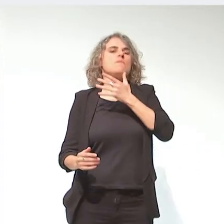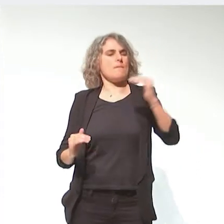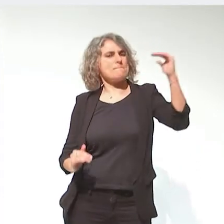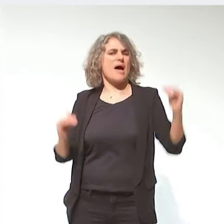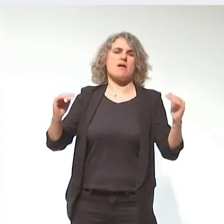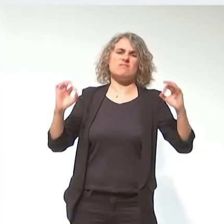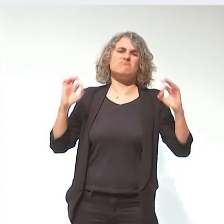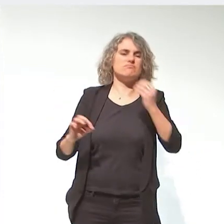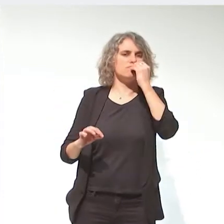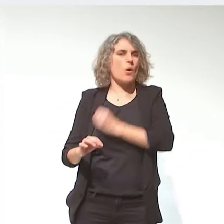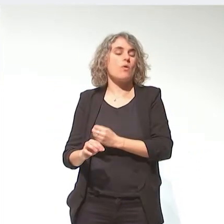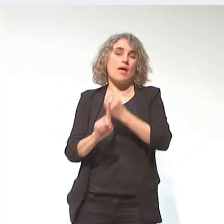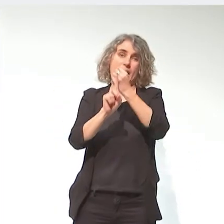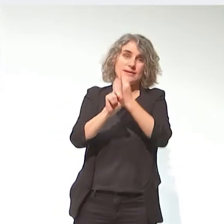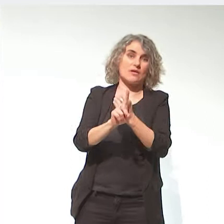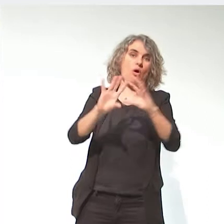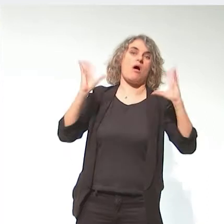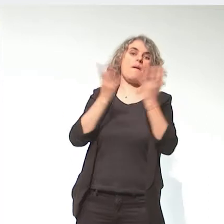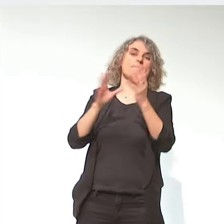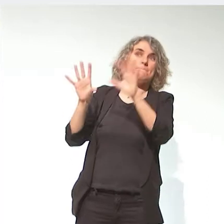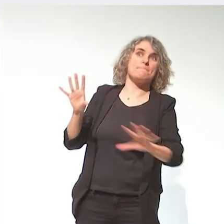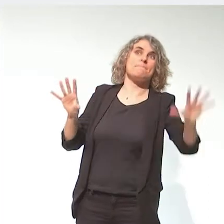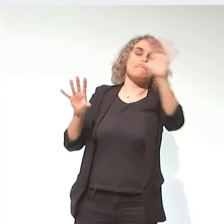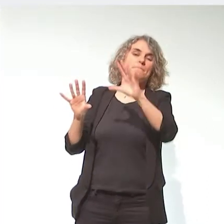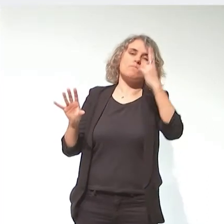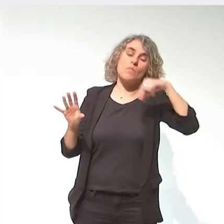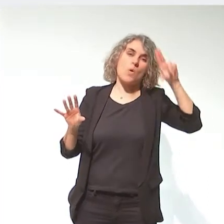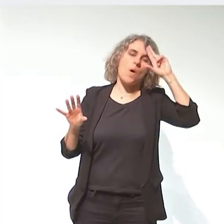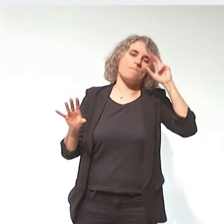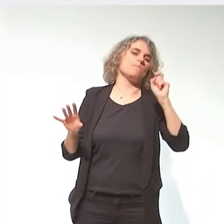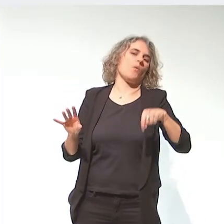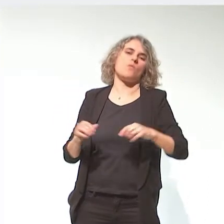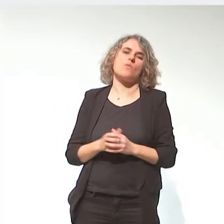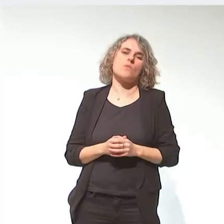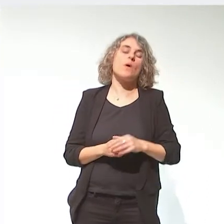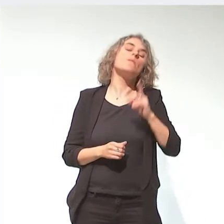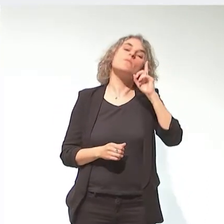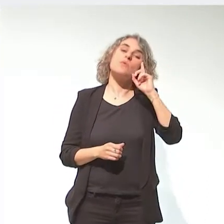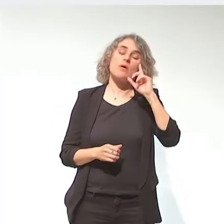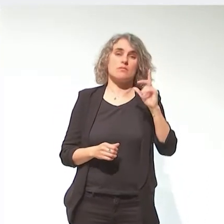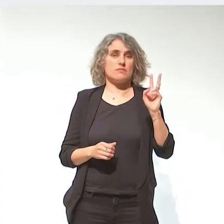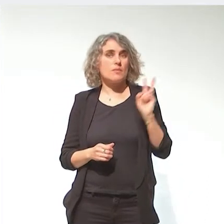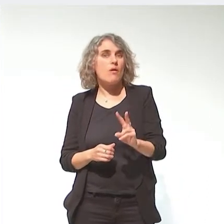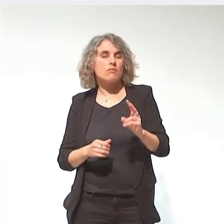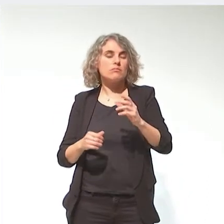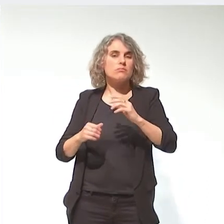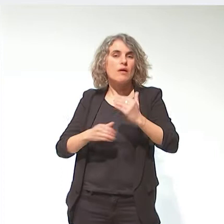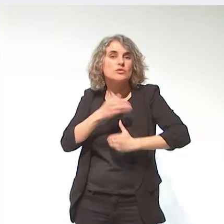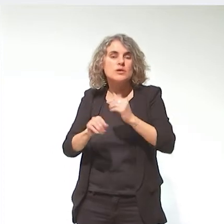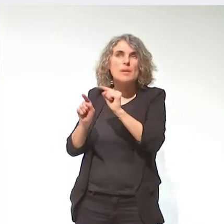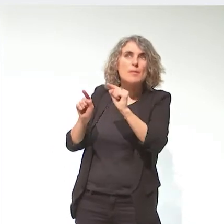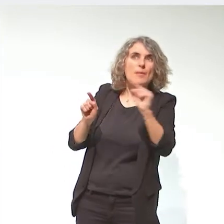Rights to track progress on social Europe. In that regard, we call on Member States to establish